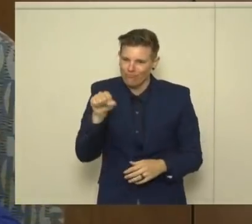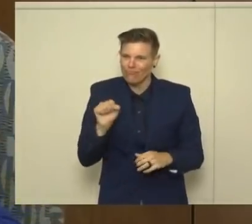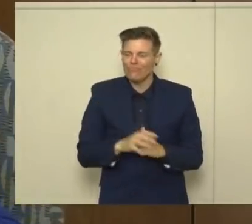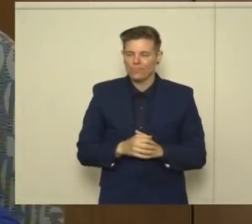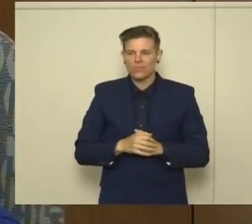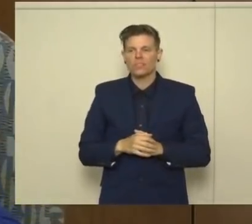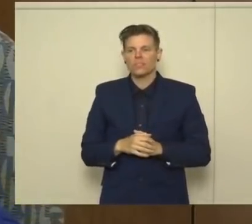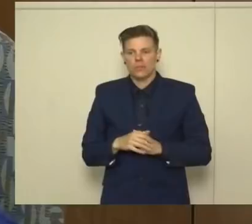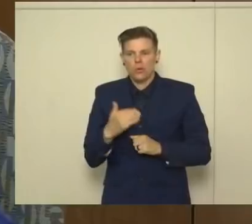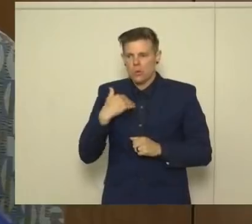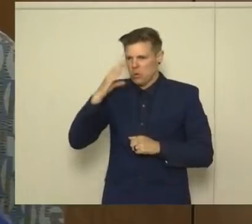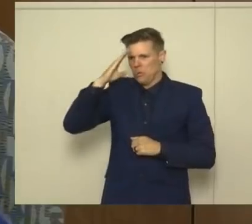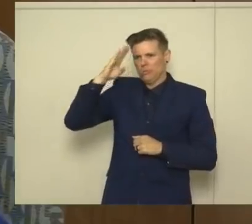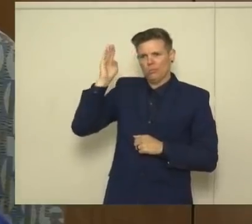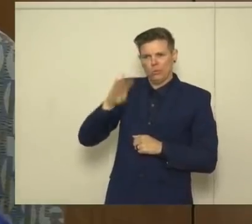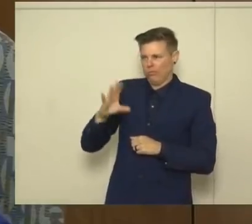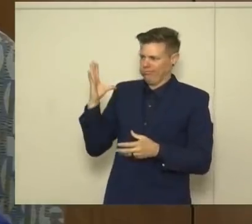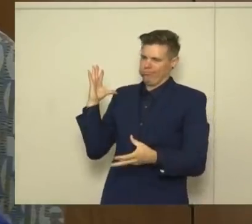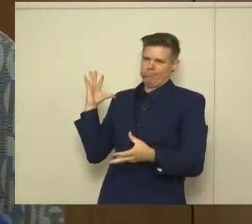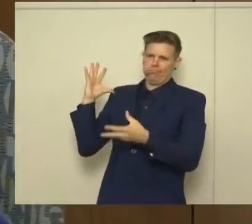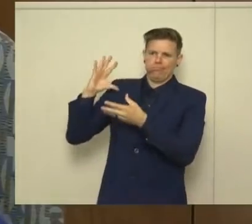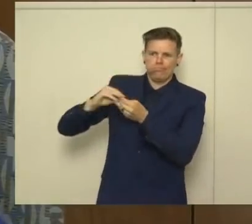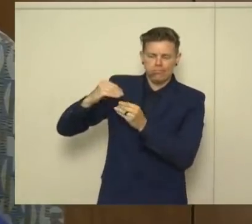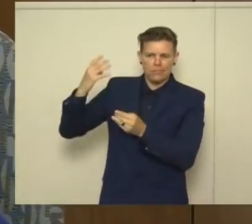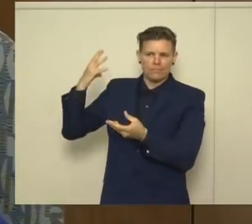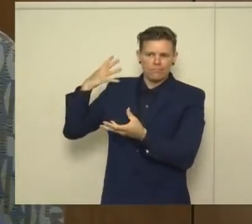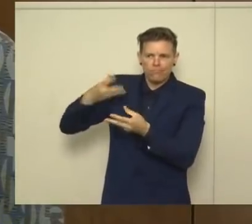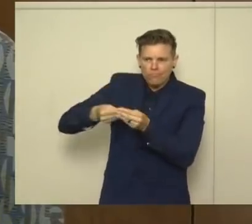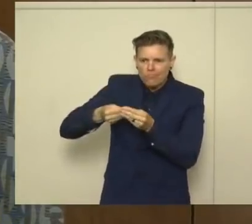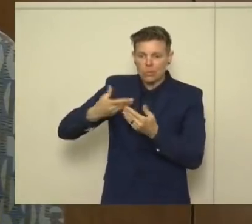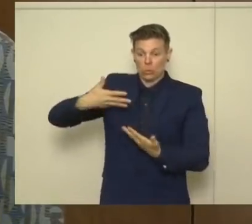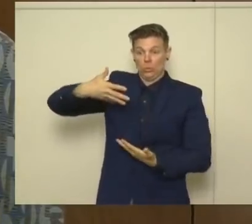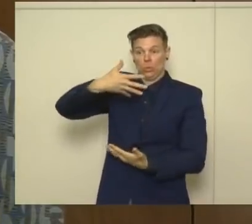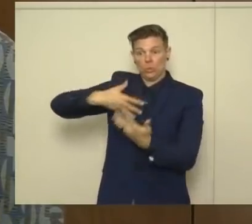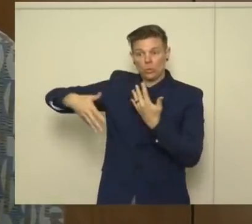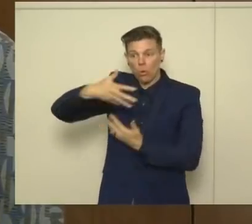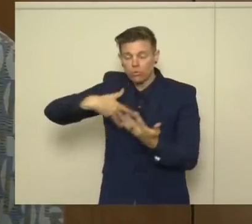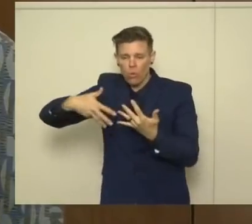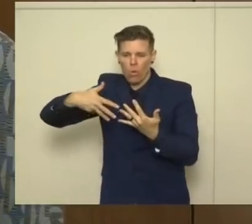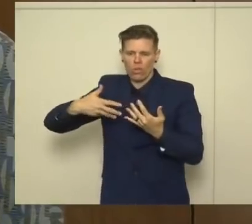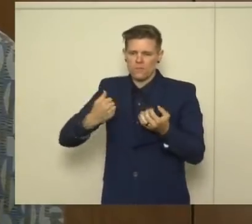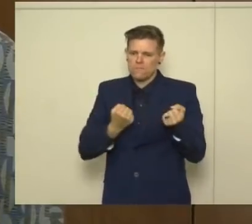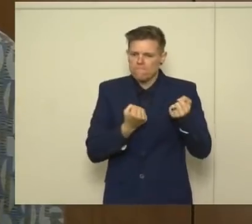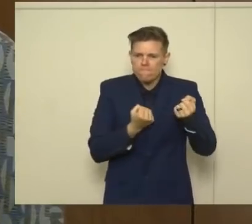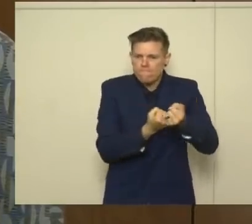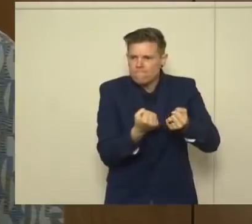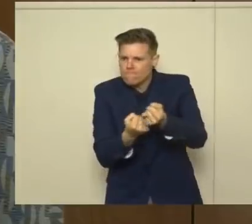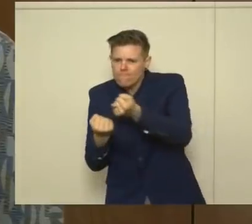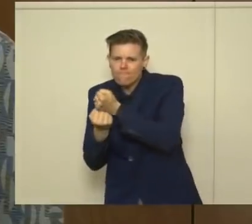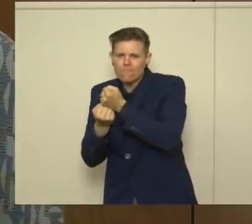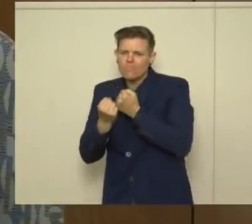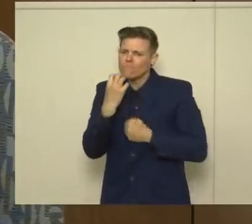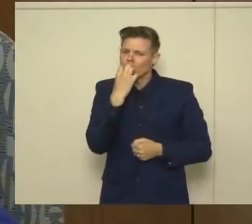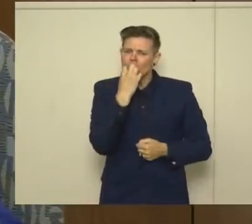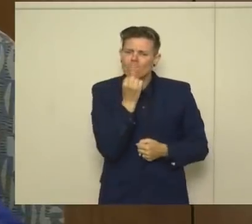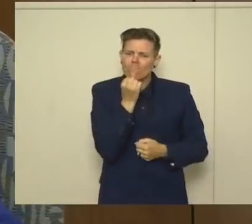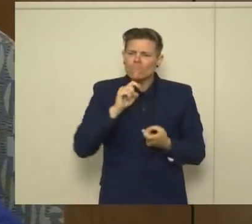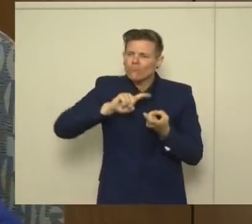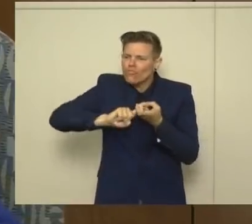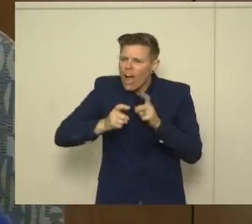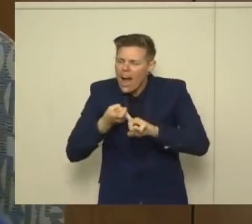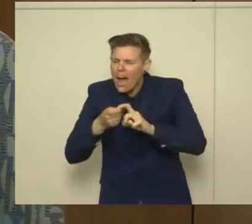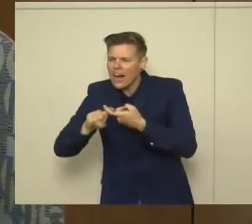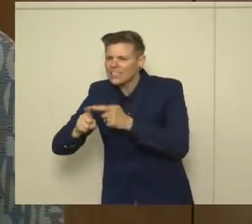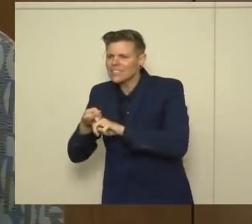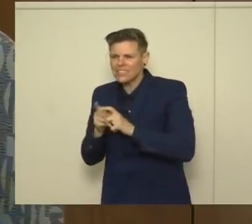us unequivocally that the socialization and supports in a school, not just for the student, but for the whole